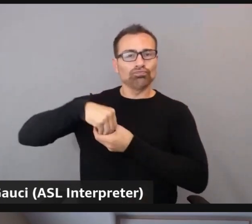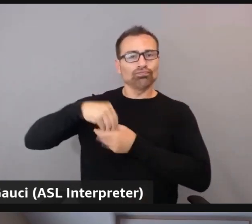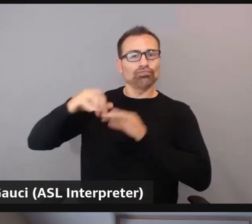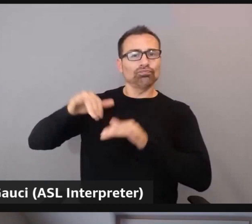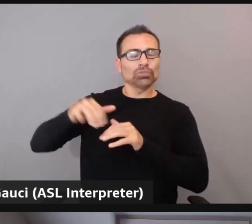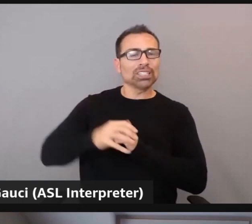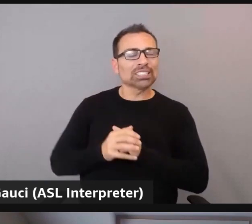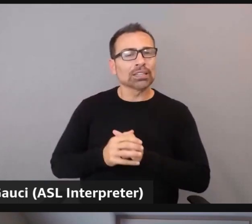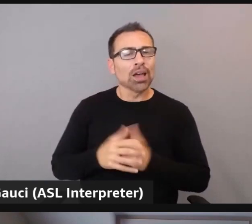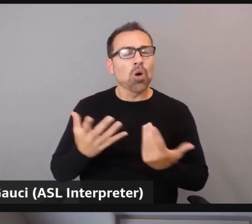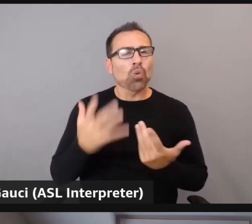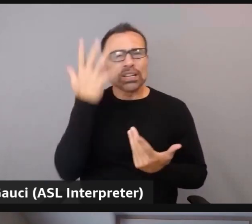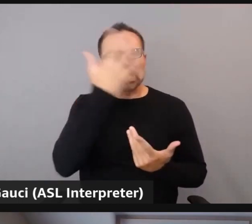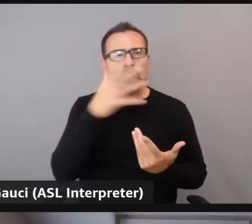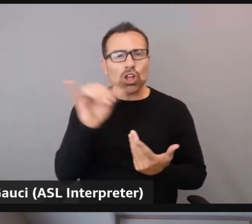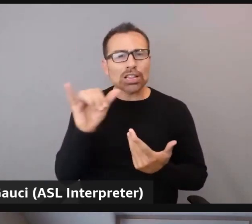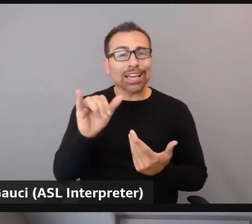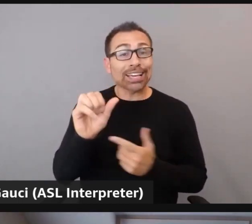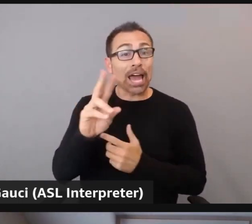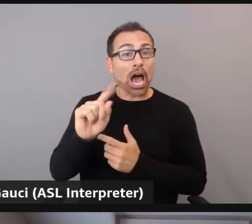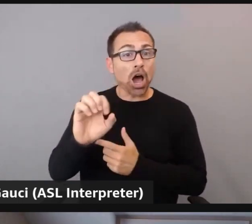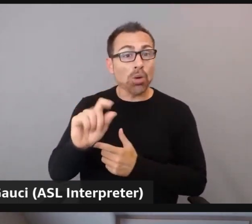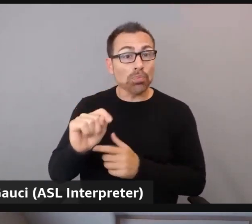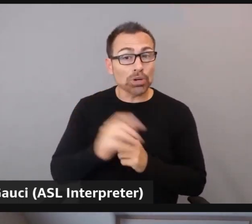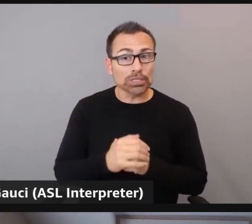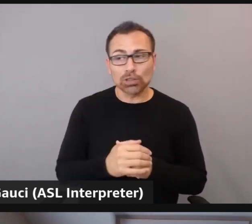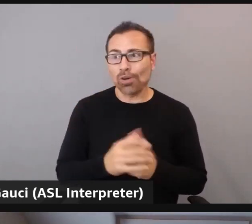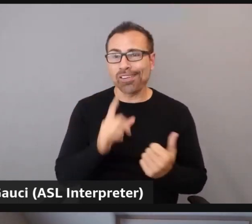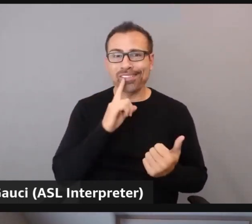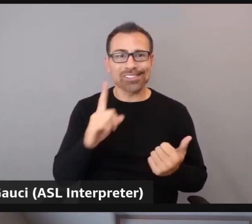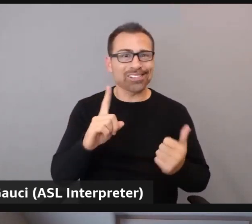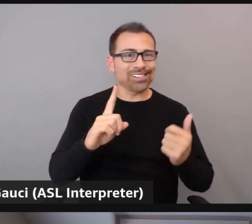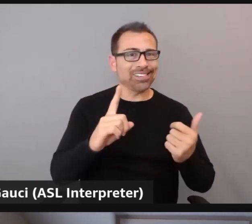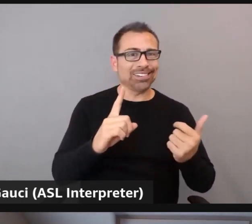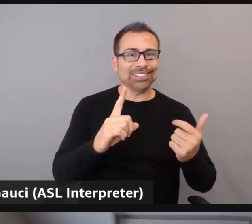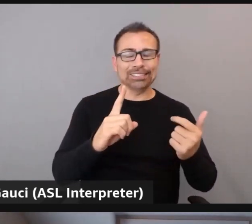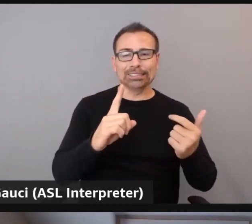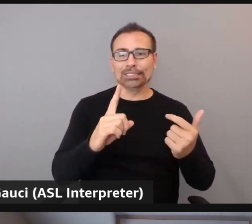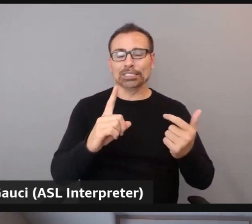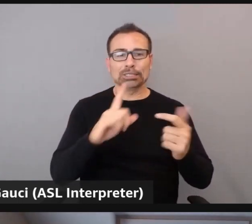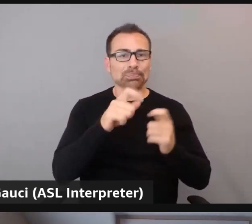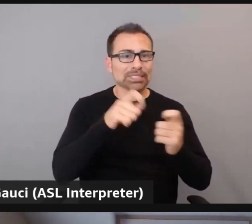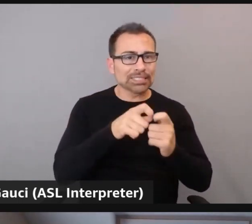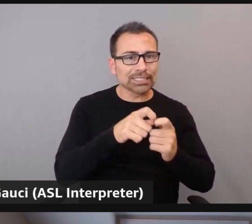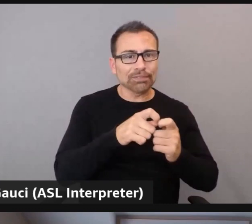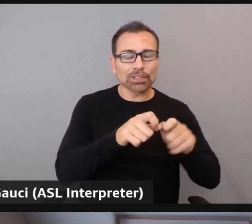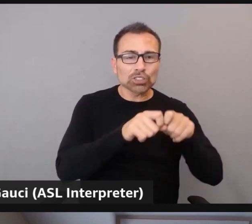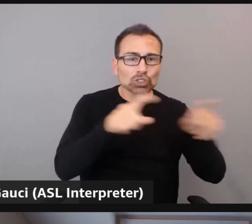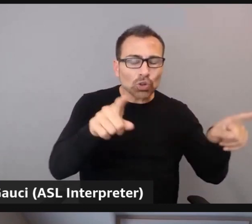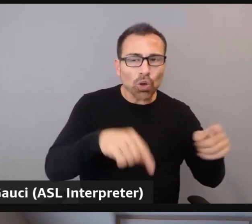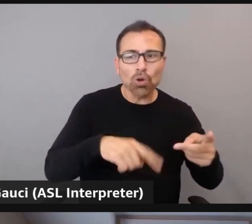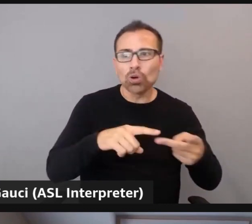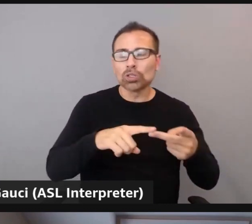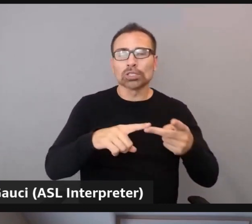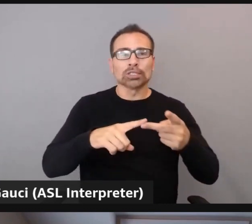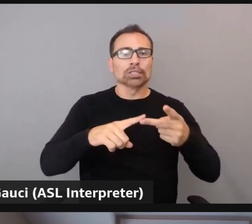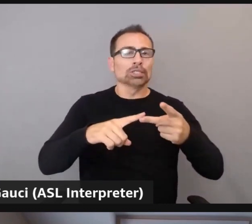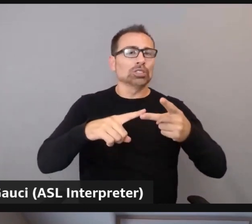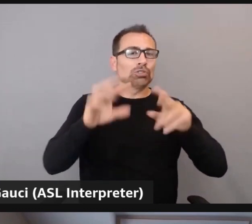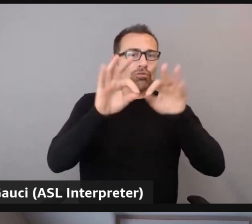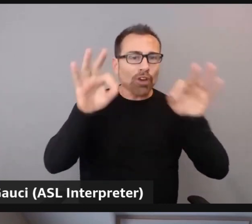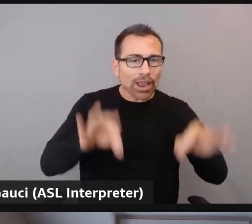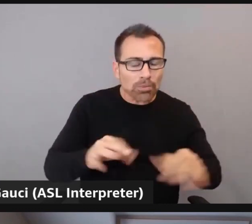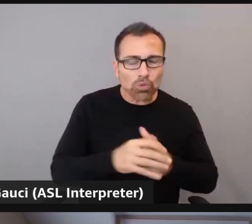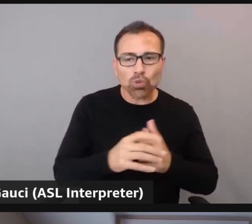side. So are there specific disclosures and frameworks? Are there different formats? What needs to be cleansed and processed and normalized